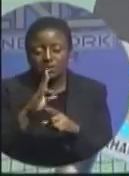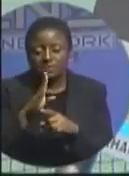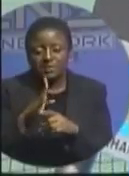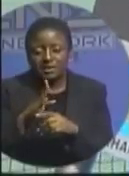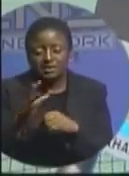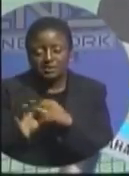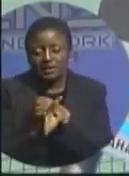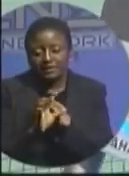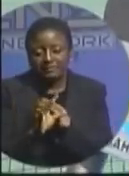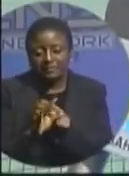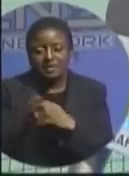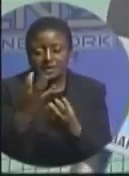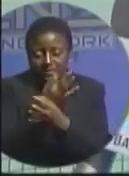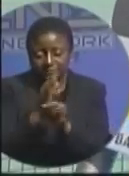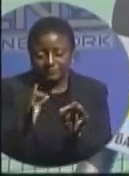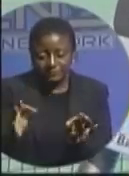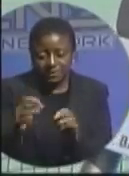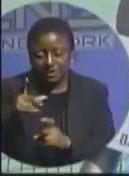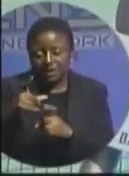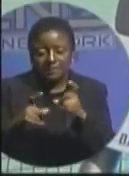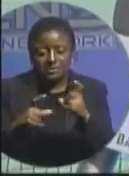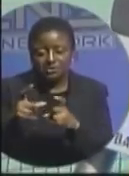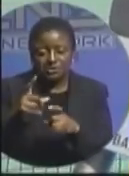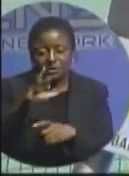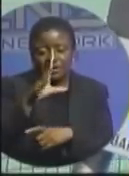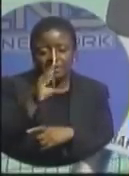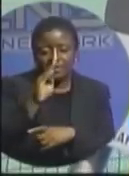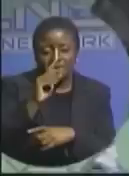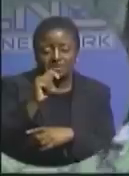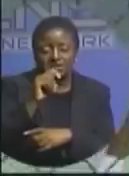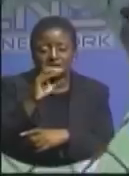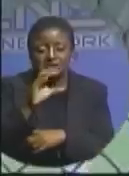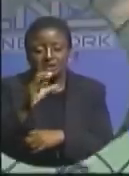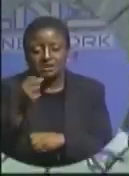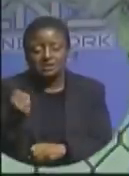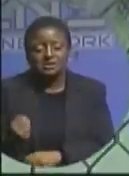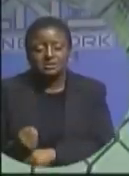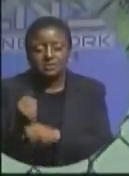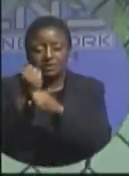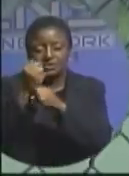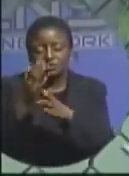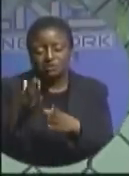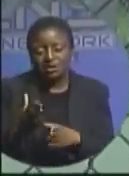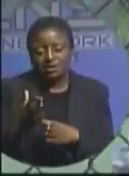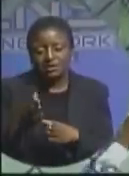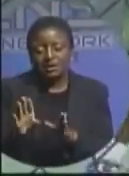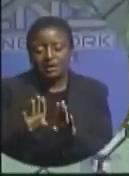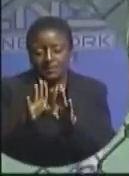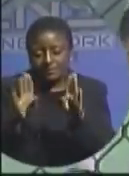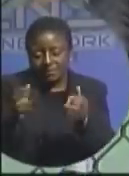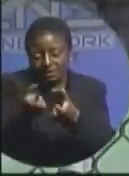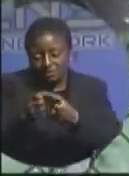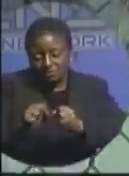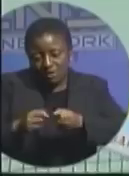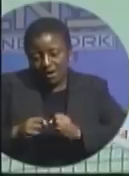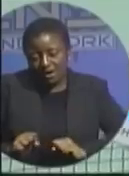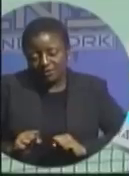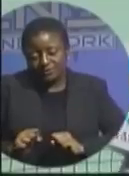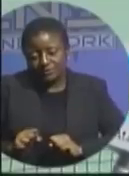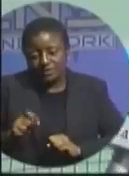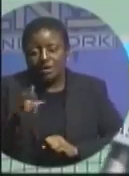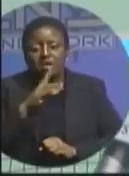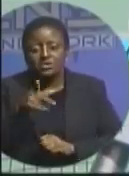play. It's free, and BTC is sponsoring, and it's supposed to be a big turnout. So. You're expecting all the better players, I guess?